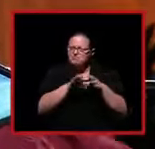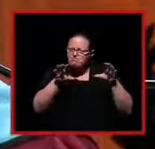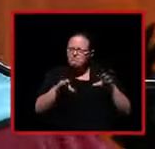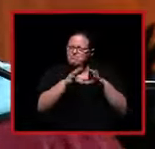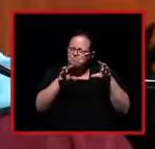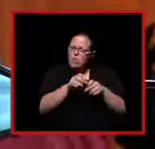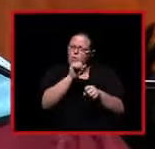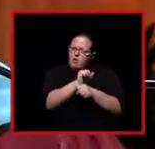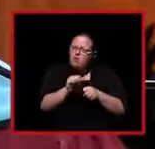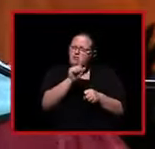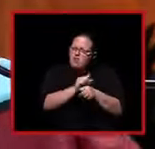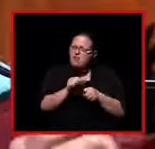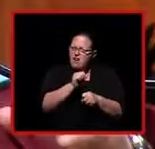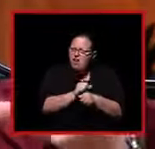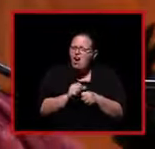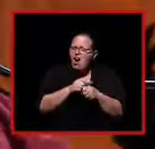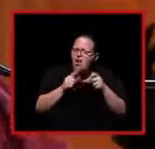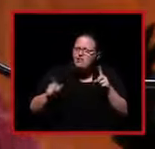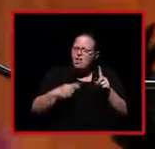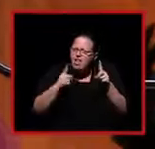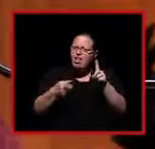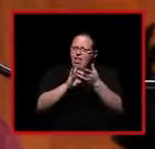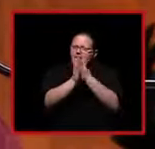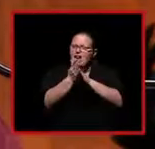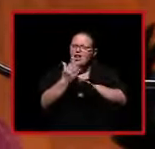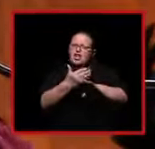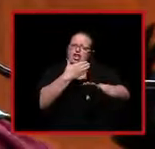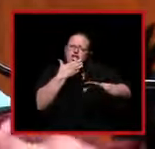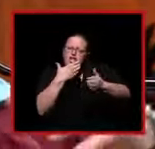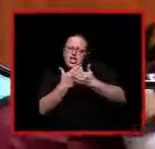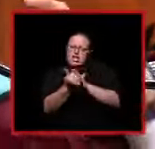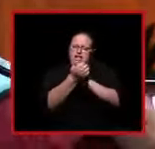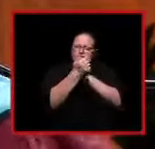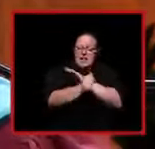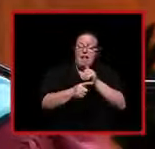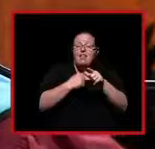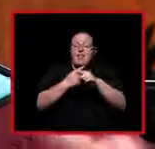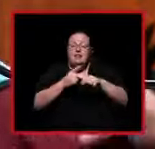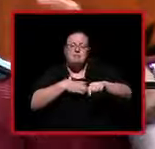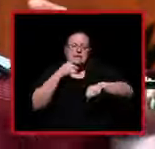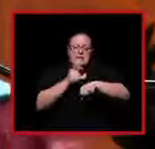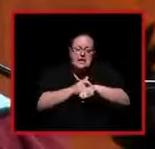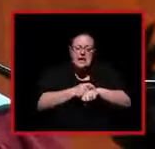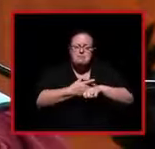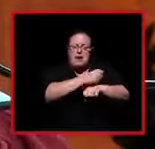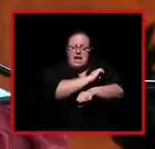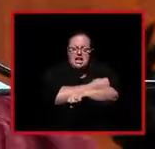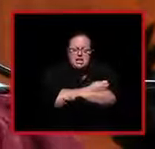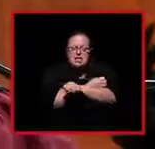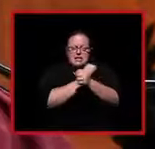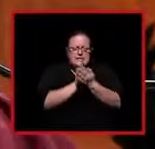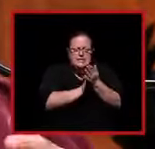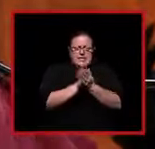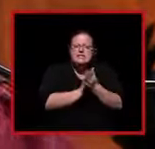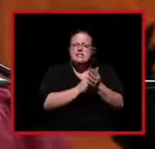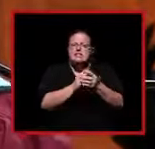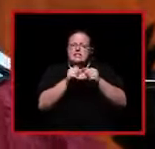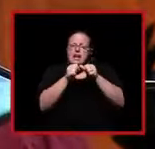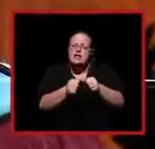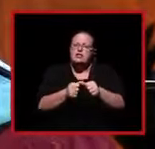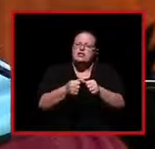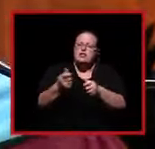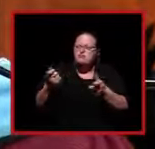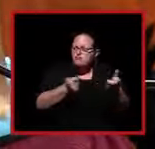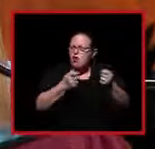really, really hard to get good at it. And then I invested the time and the energy to constantly grow